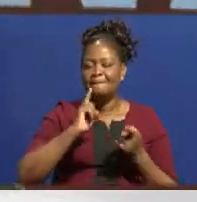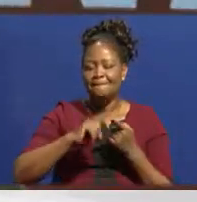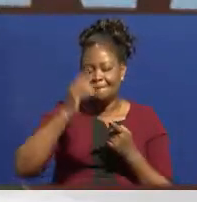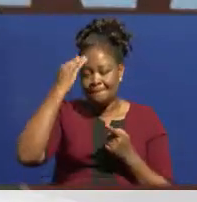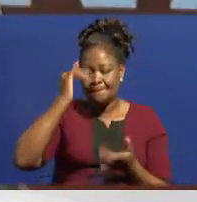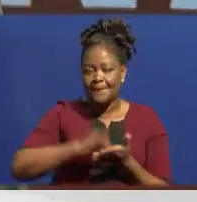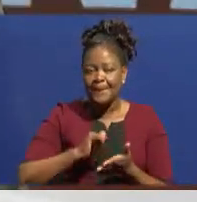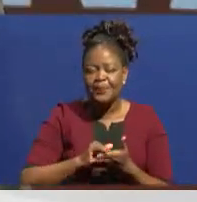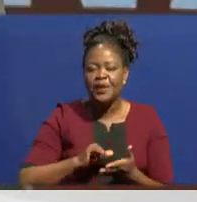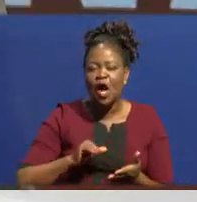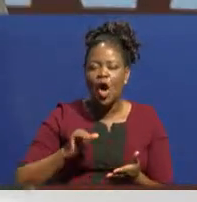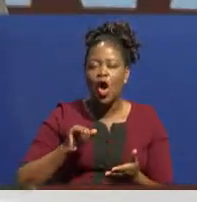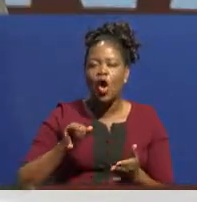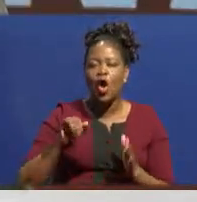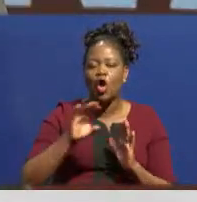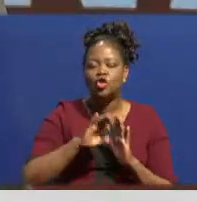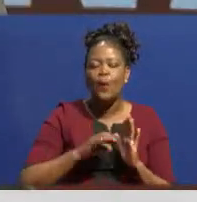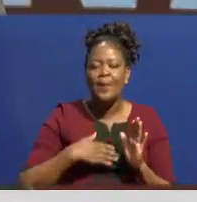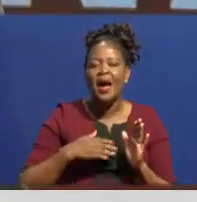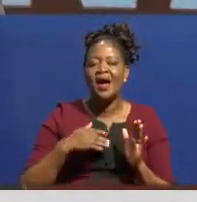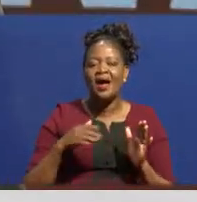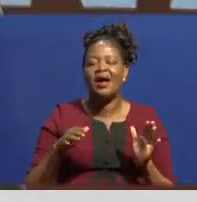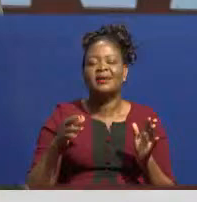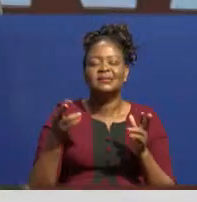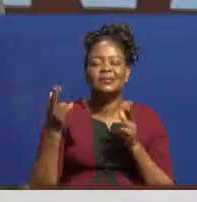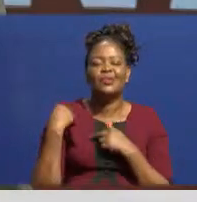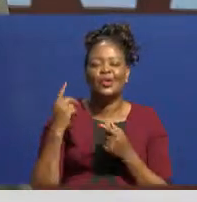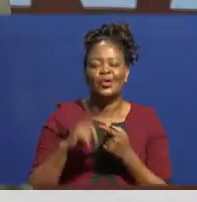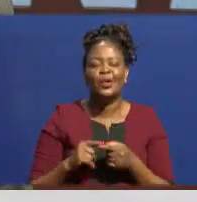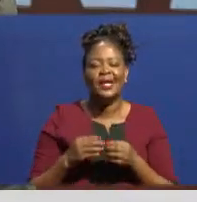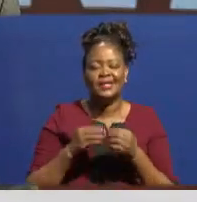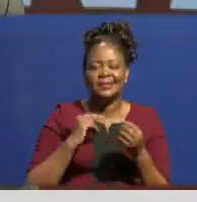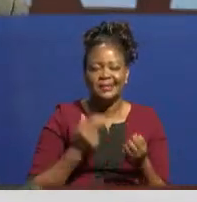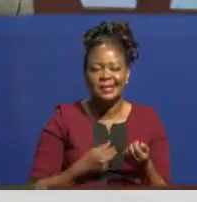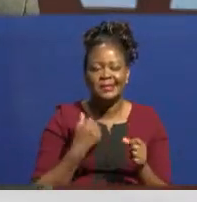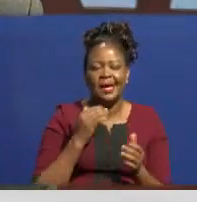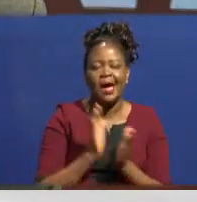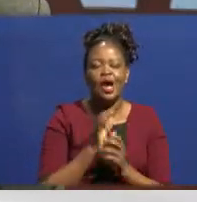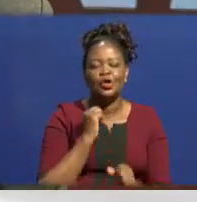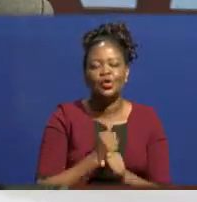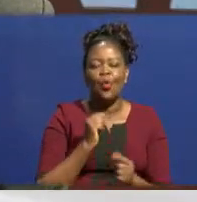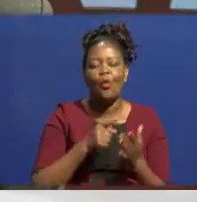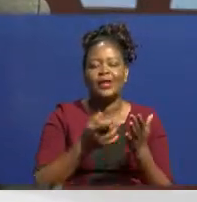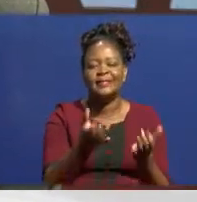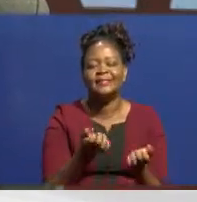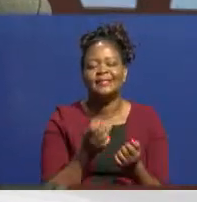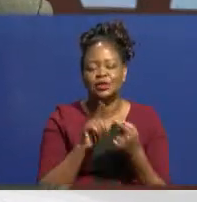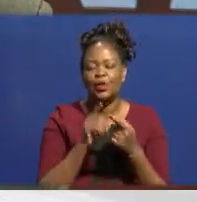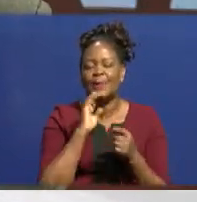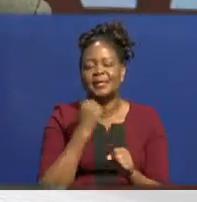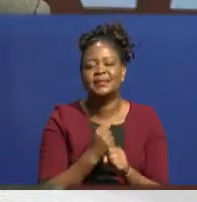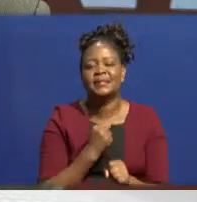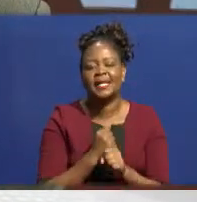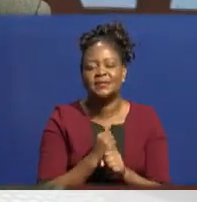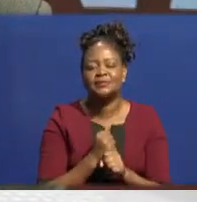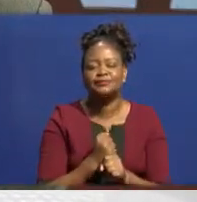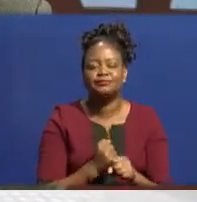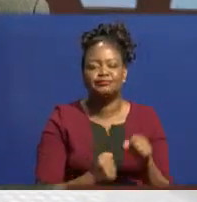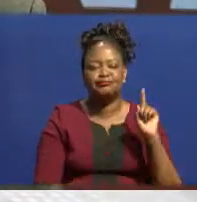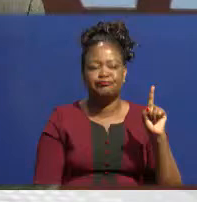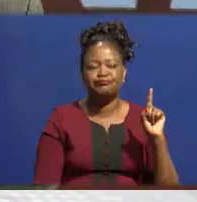know that our constitution has all the mandate to guide us and do what is needed to be done? All right. Number